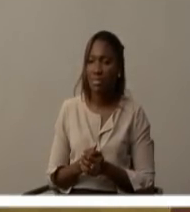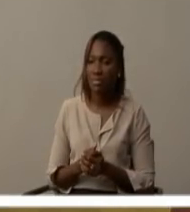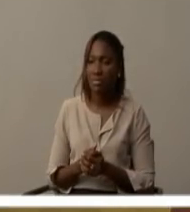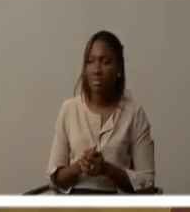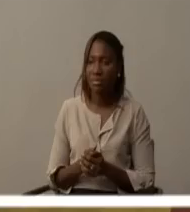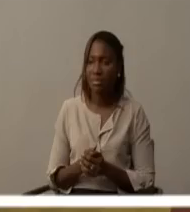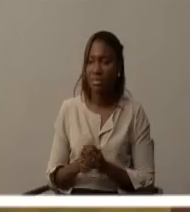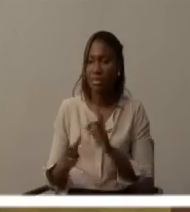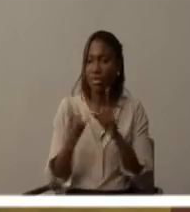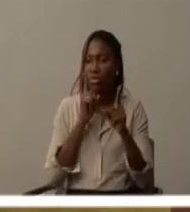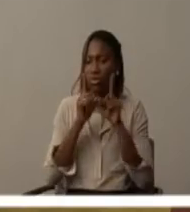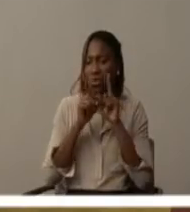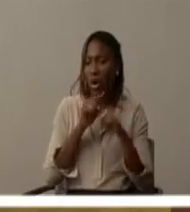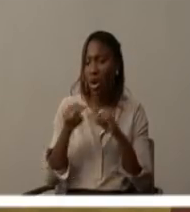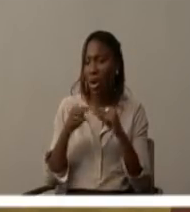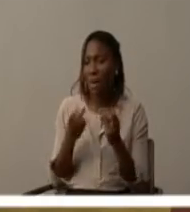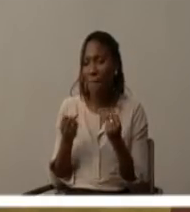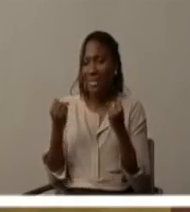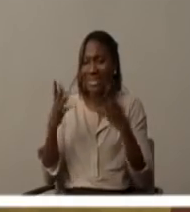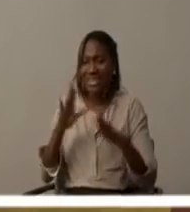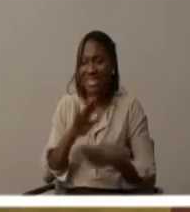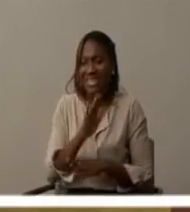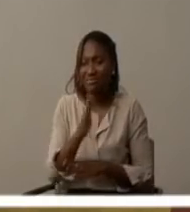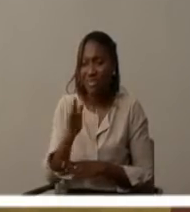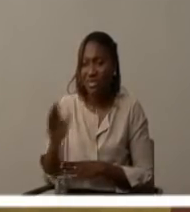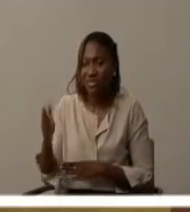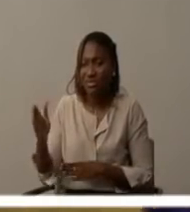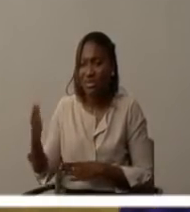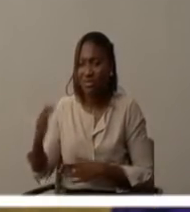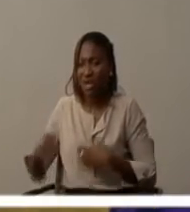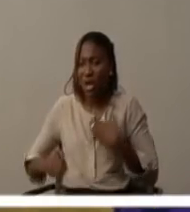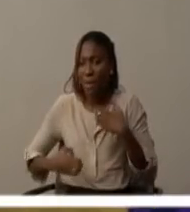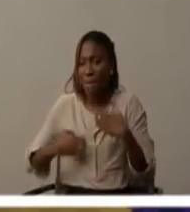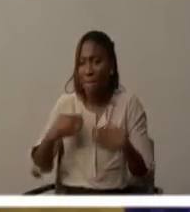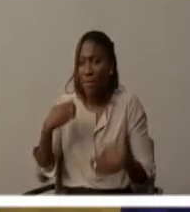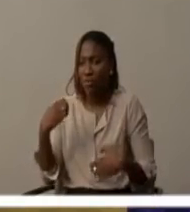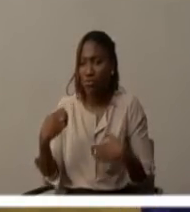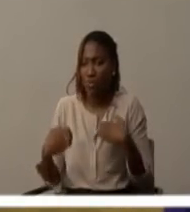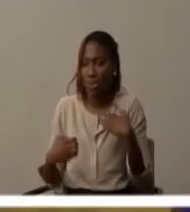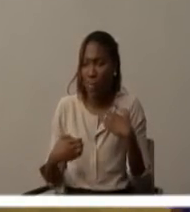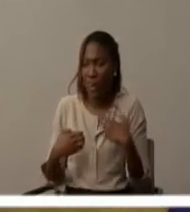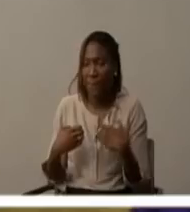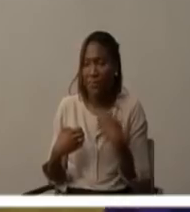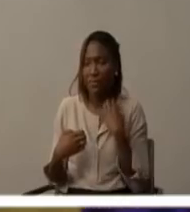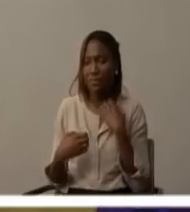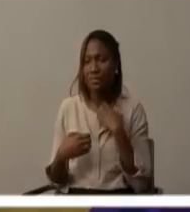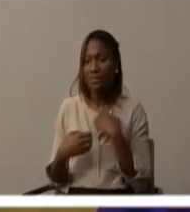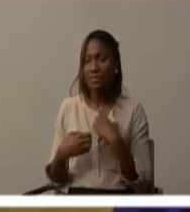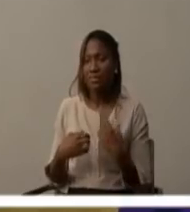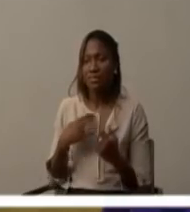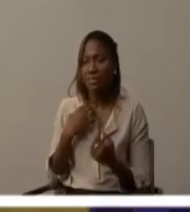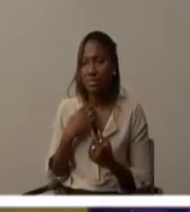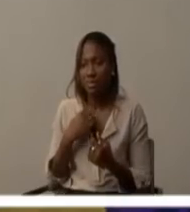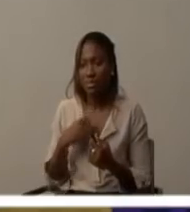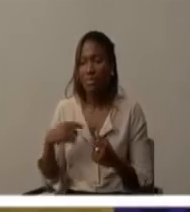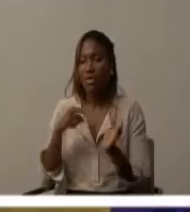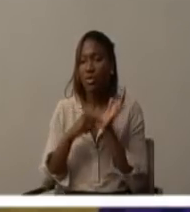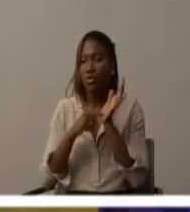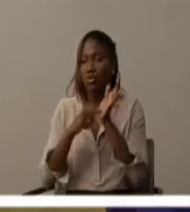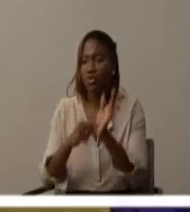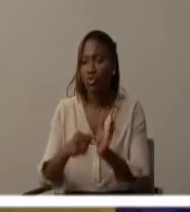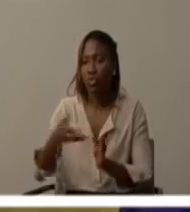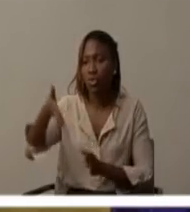is a range of emotions that are huge and deep. In the divine level, what we're working with is a demonstration of